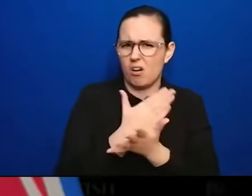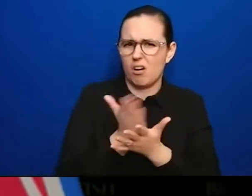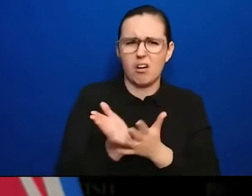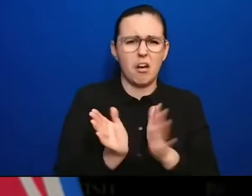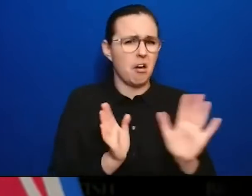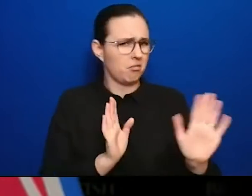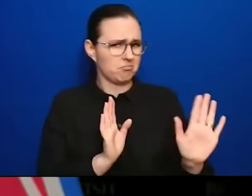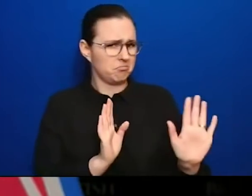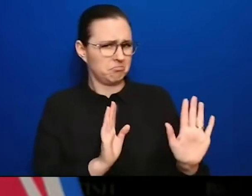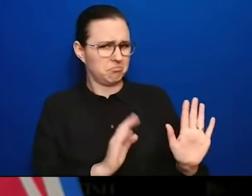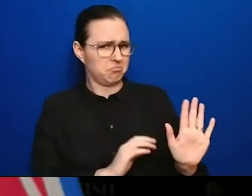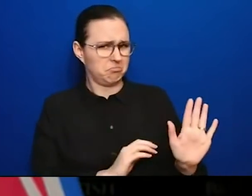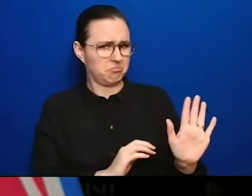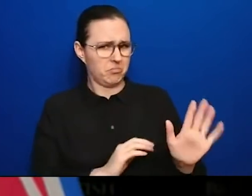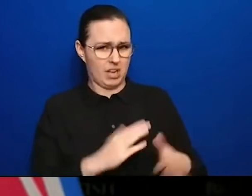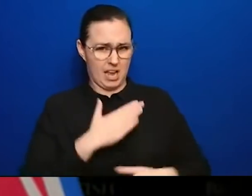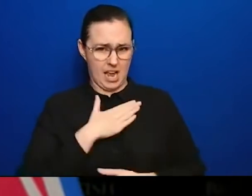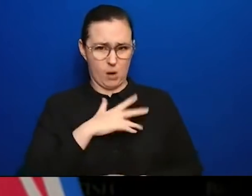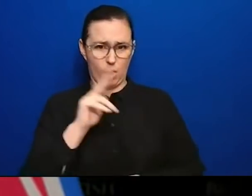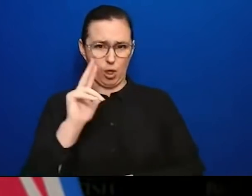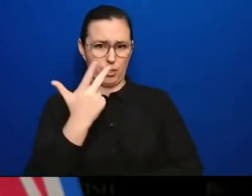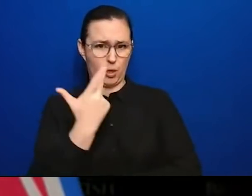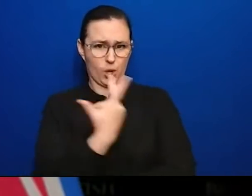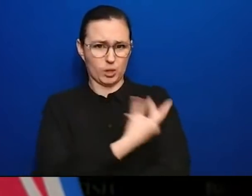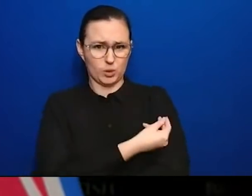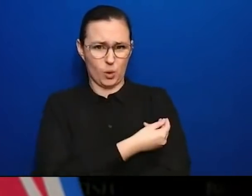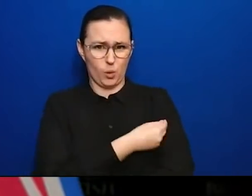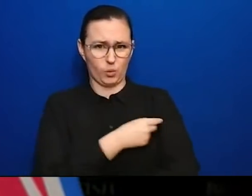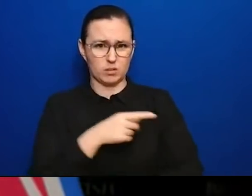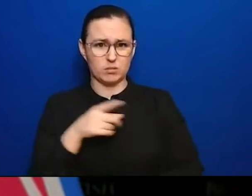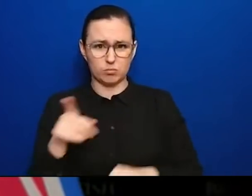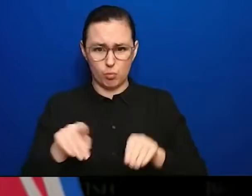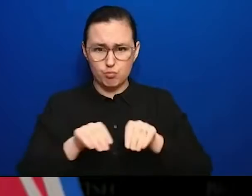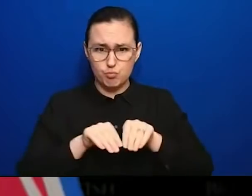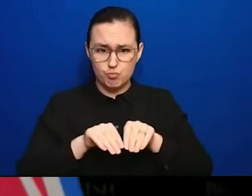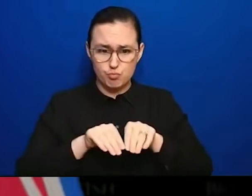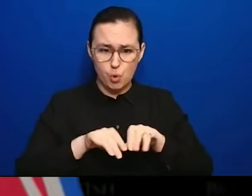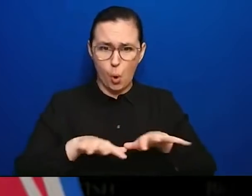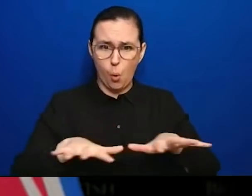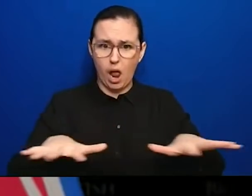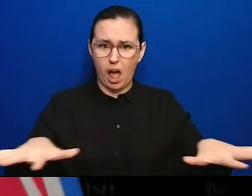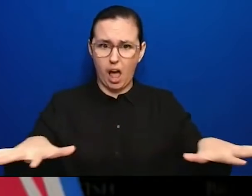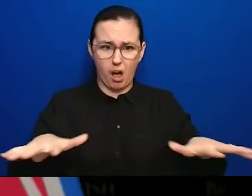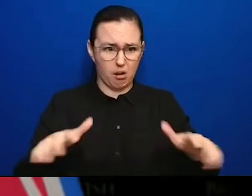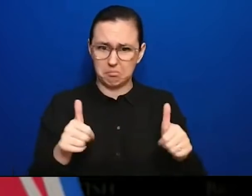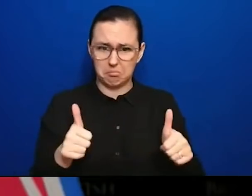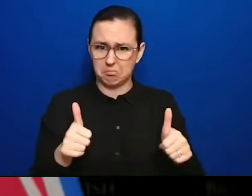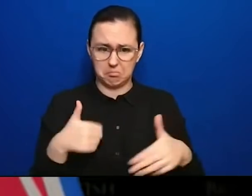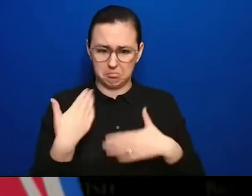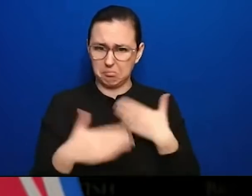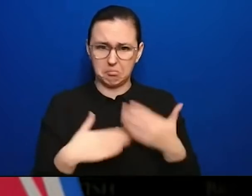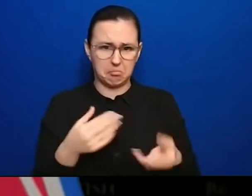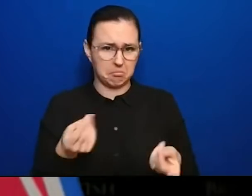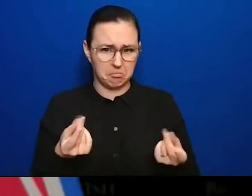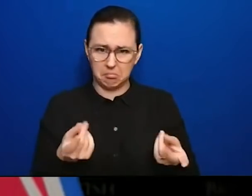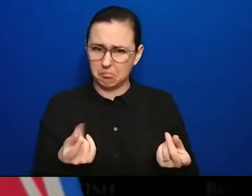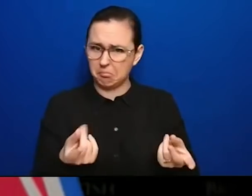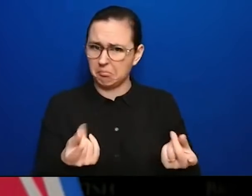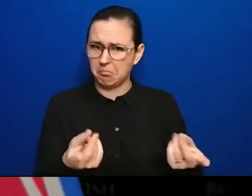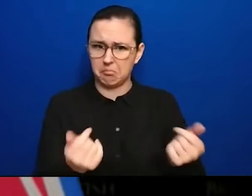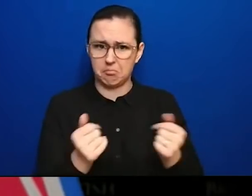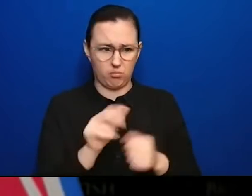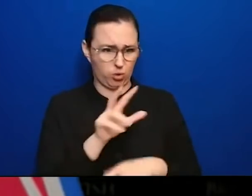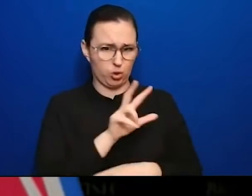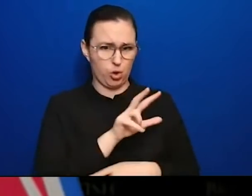up. And we're expanding the capacity of the system through community pharmacy. So that is what's happening. This is not an issue